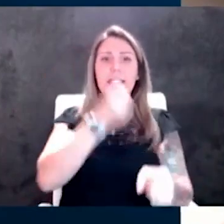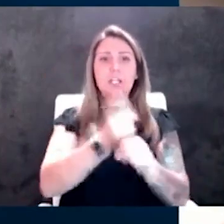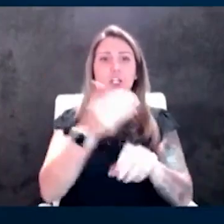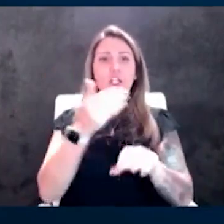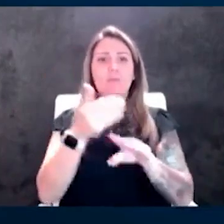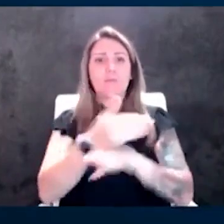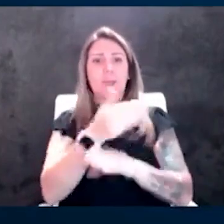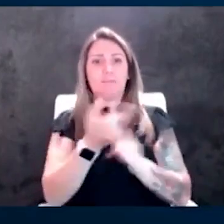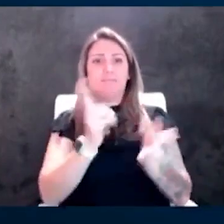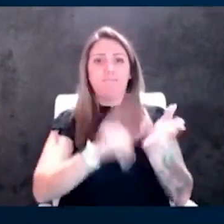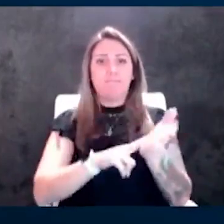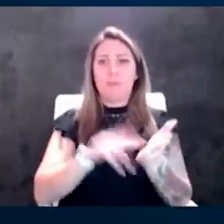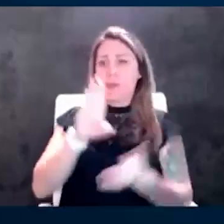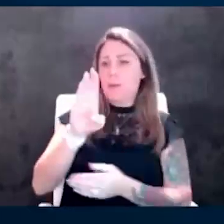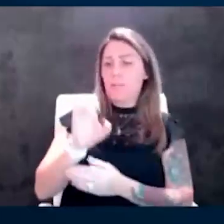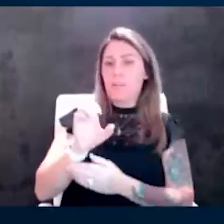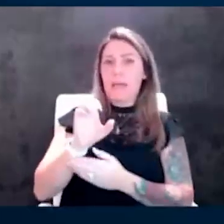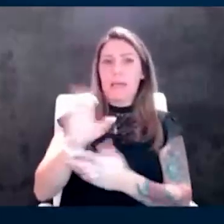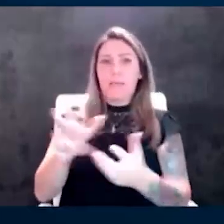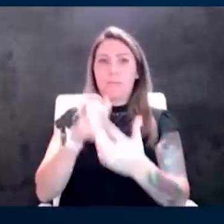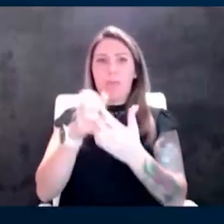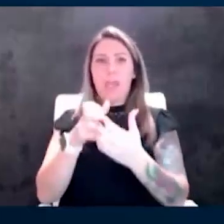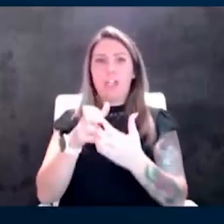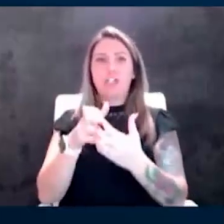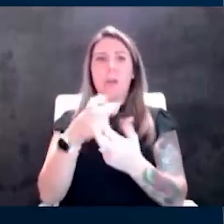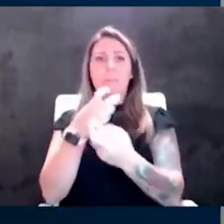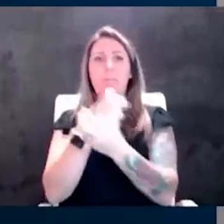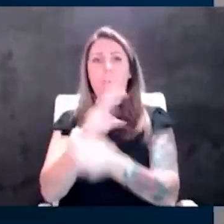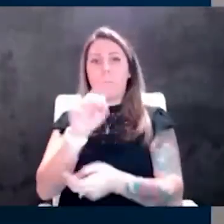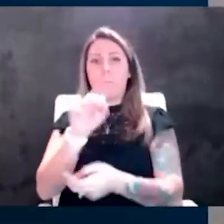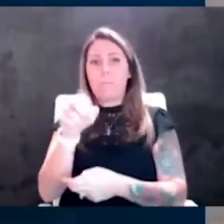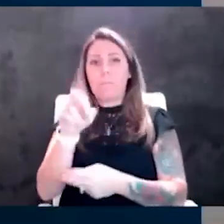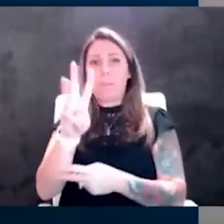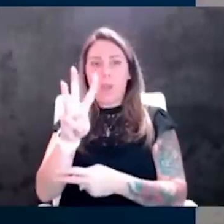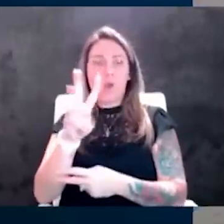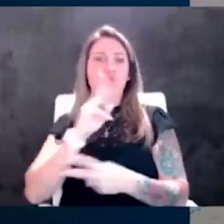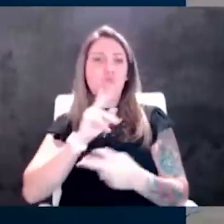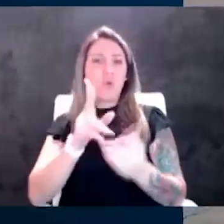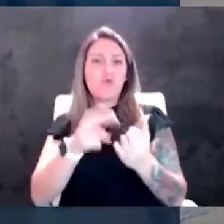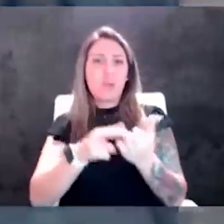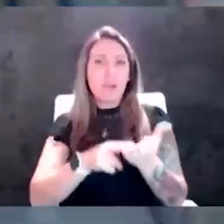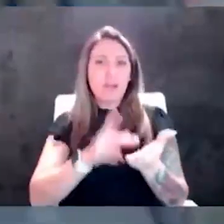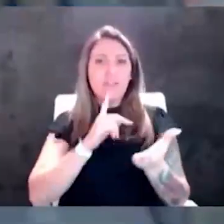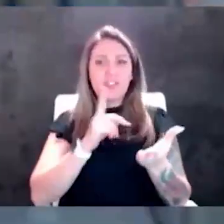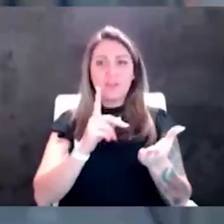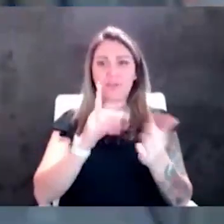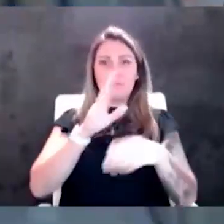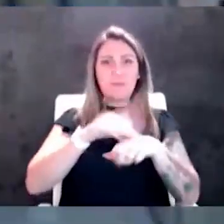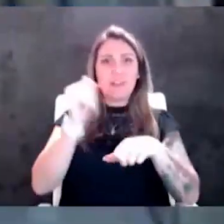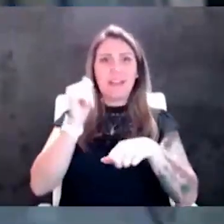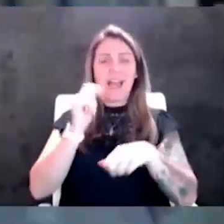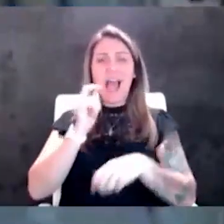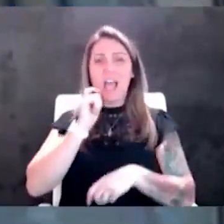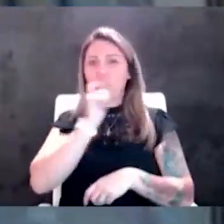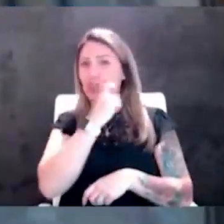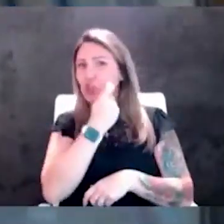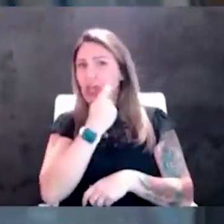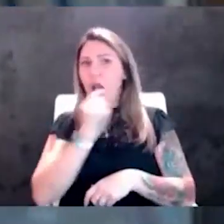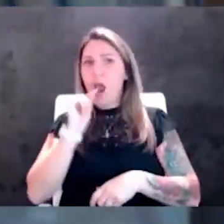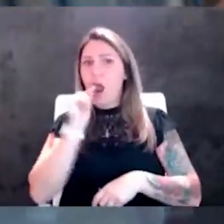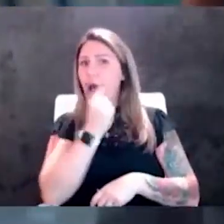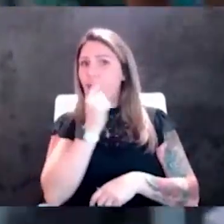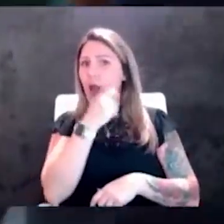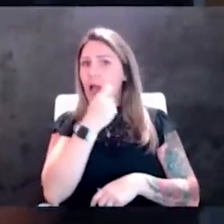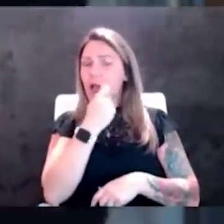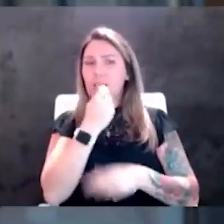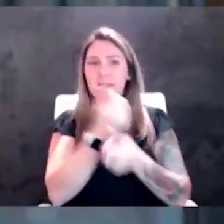the Match bone marrow registry, he's called to duty. How a simple cheek swab can save a life. How this guy